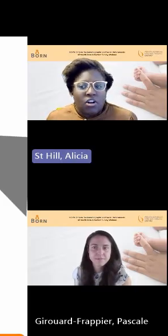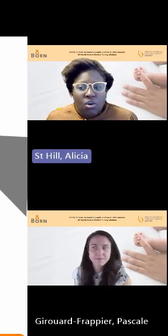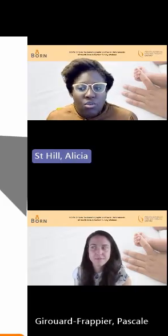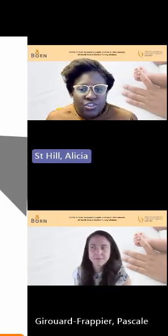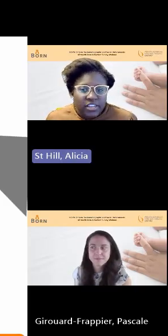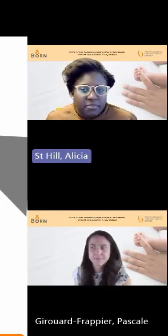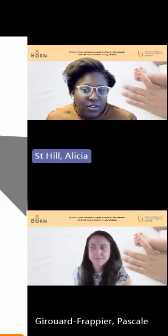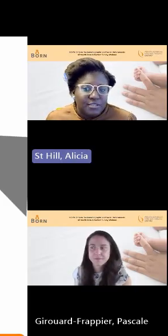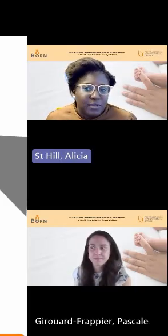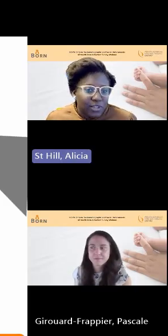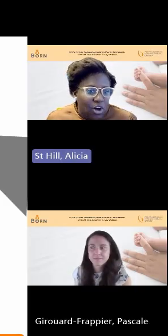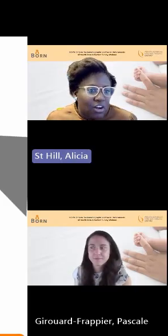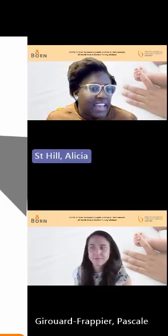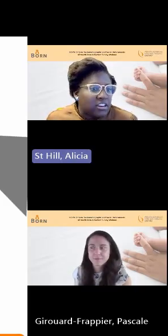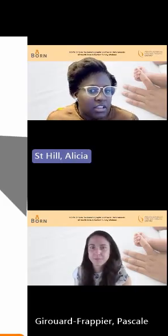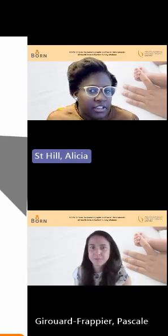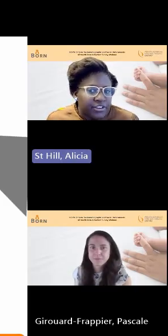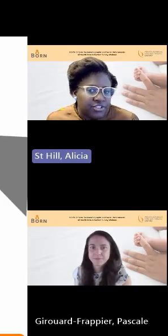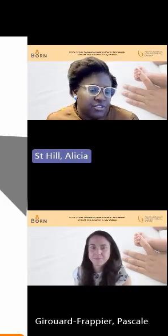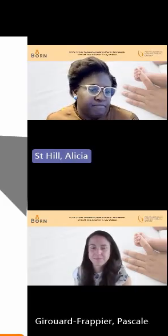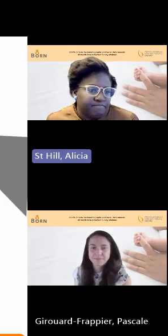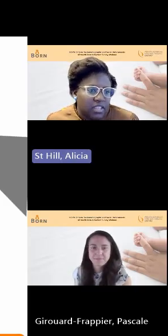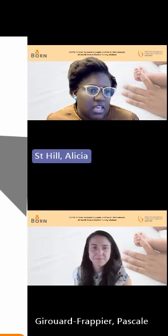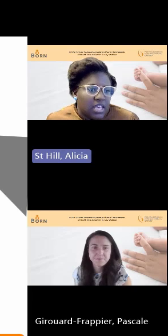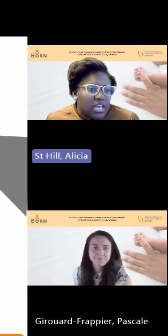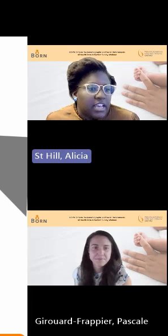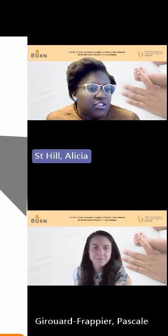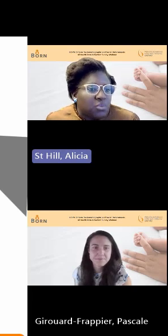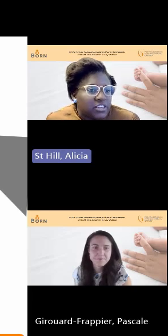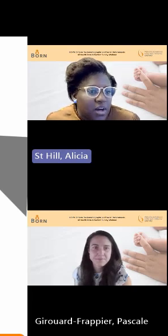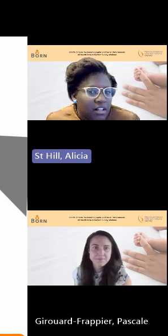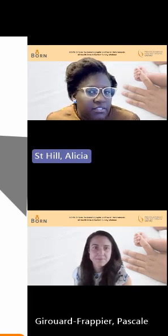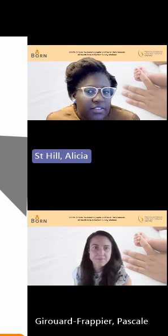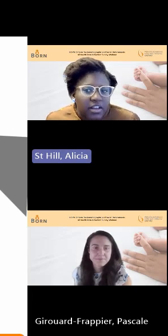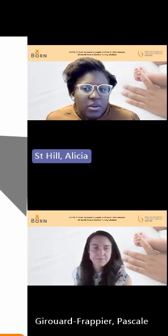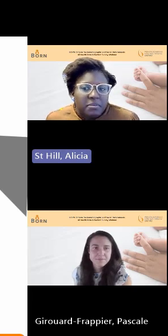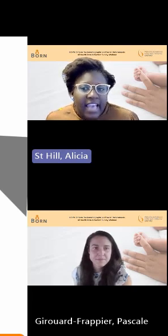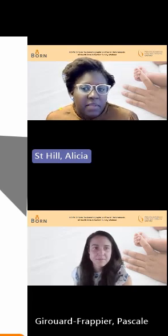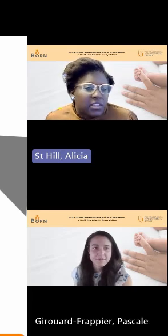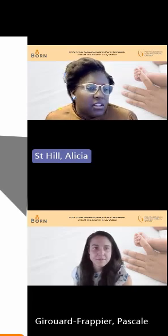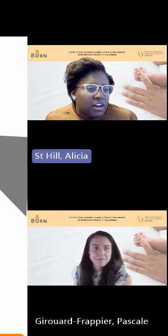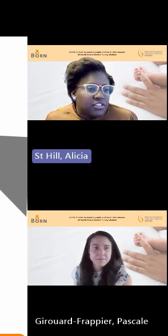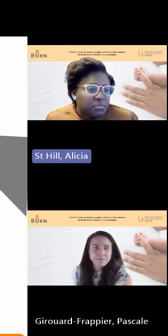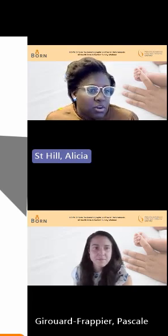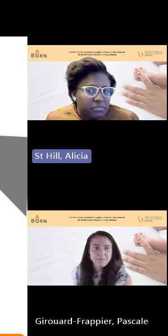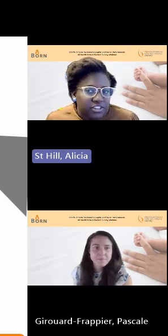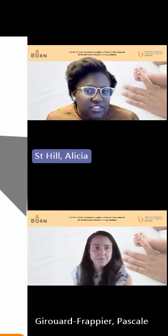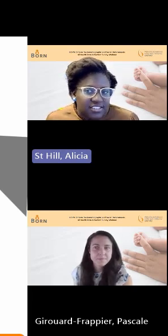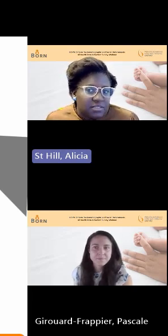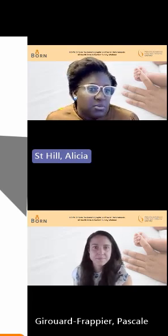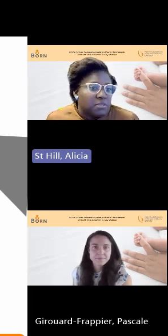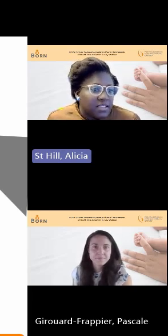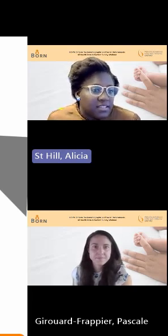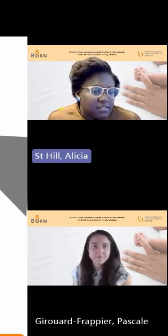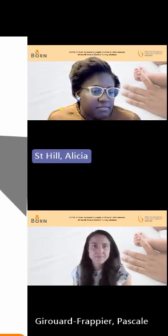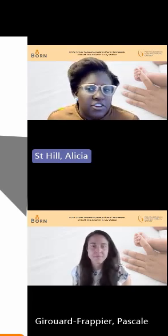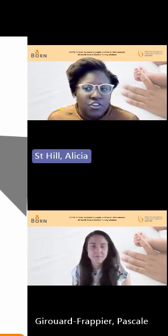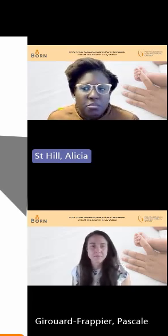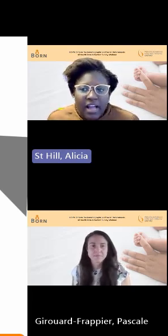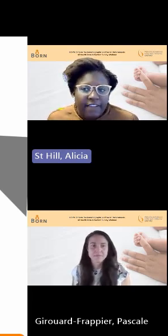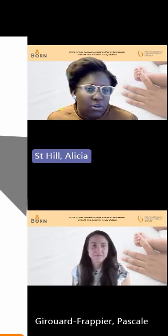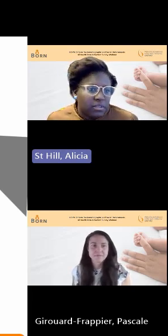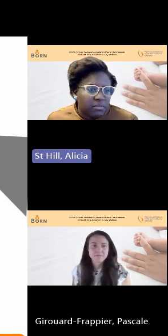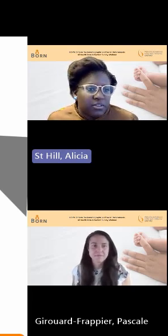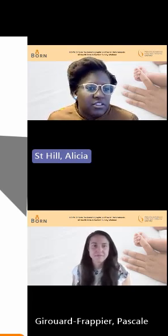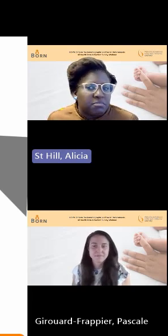In fact, our own journey at Born has been long and nonlinear too. In 2012, we began with the launch of the Born Information System, or the BIS, a